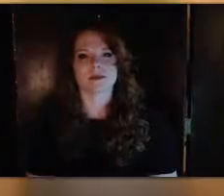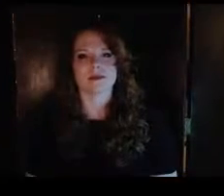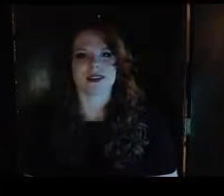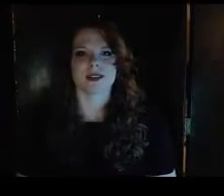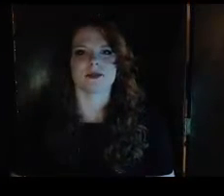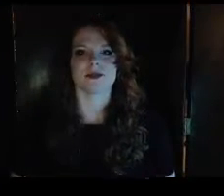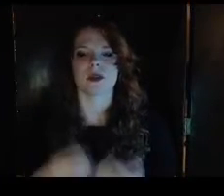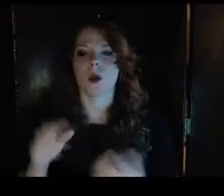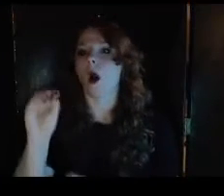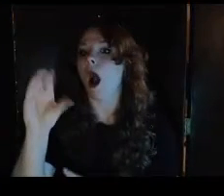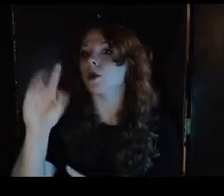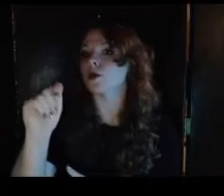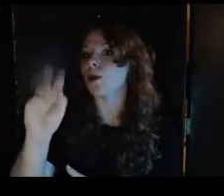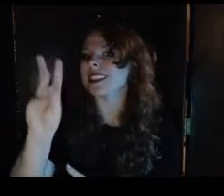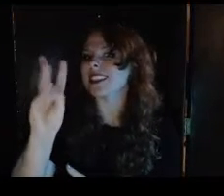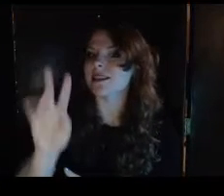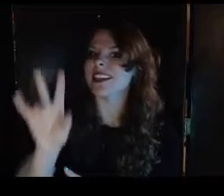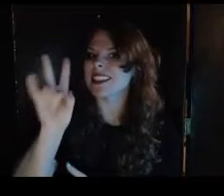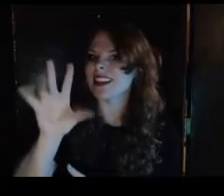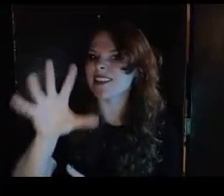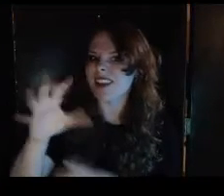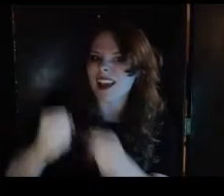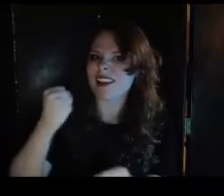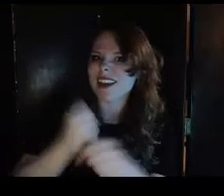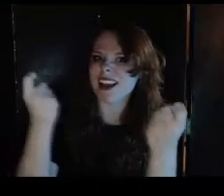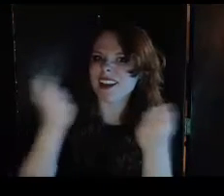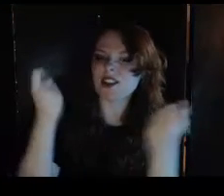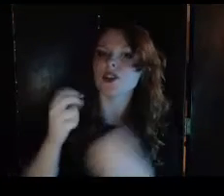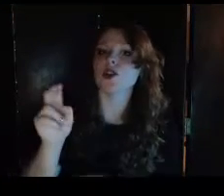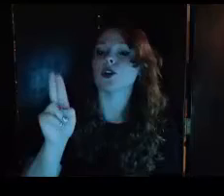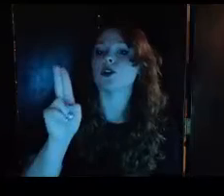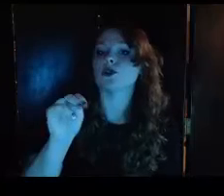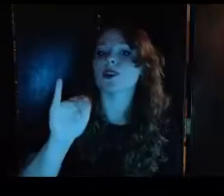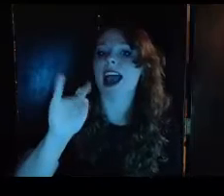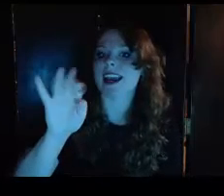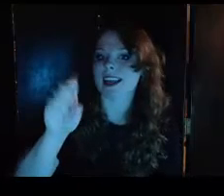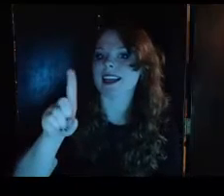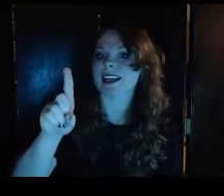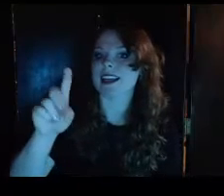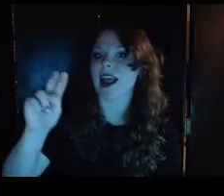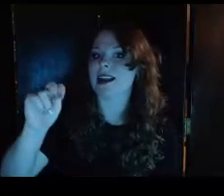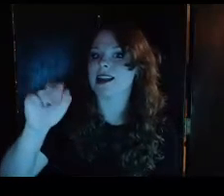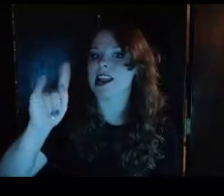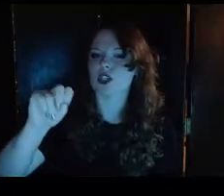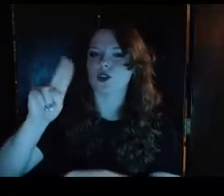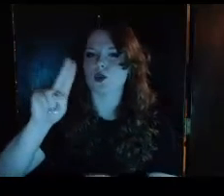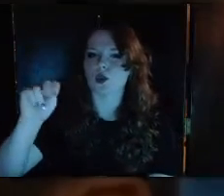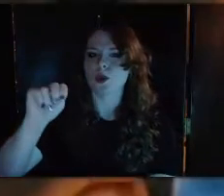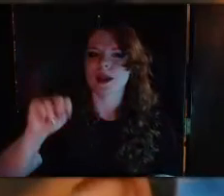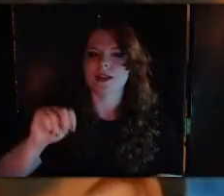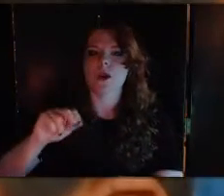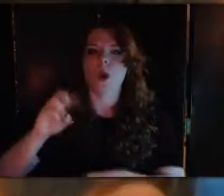Back to the news. October 16th marked the 75th anniversary of the United Nations Food and Agriculture Organization's World Food